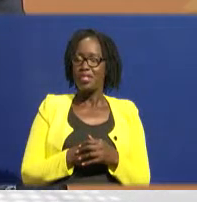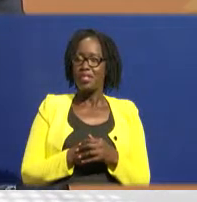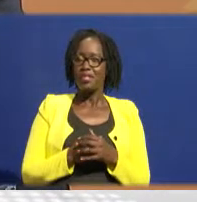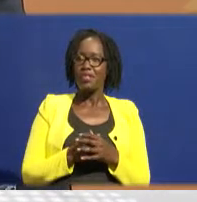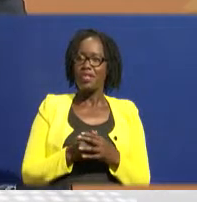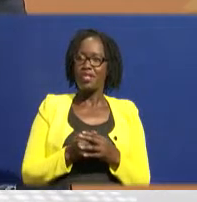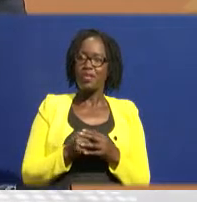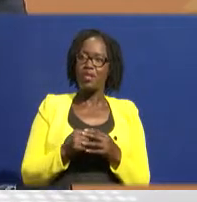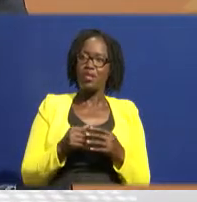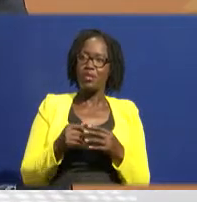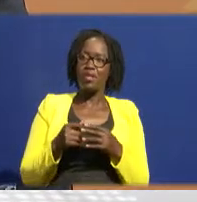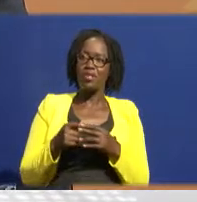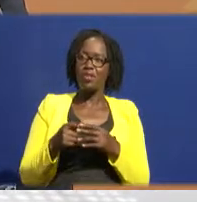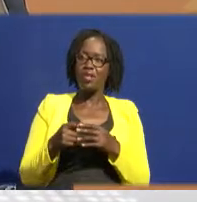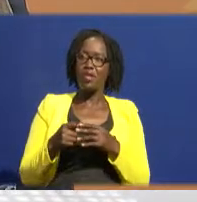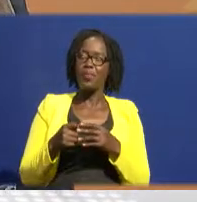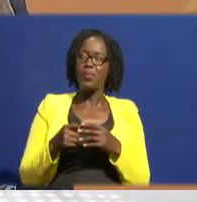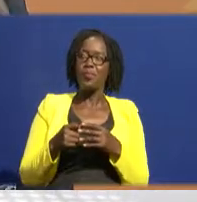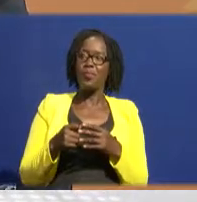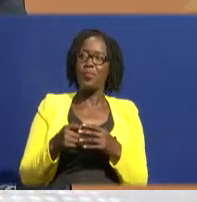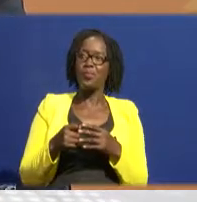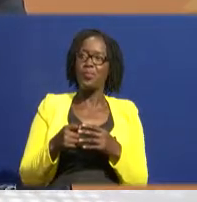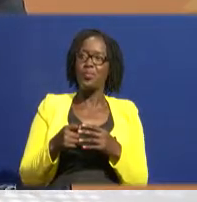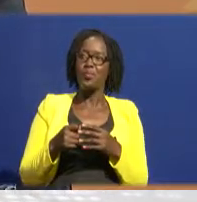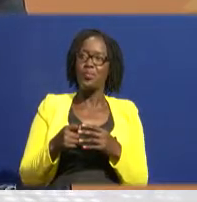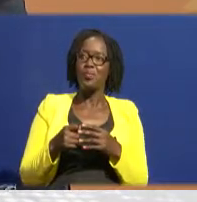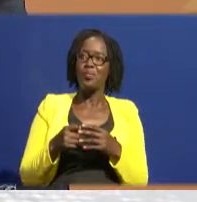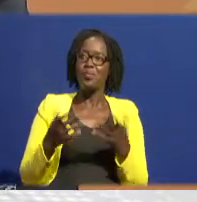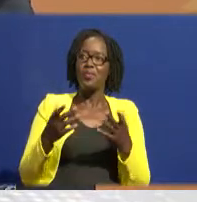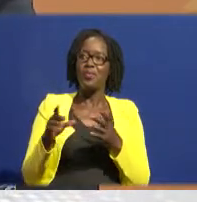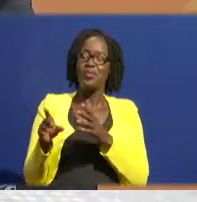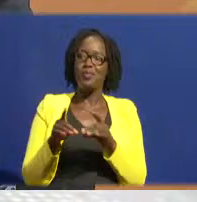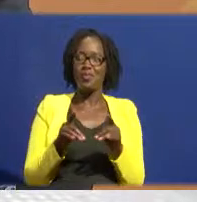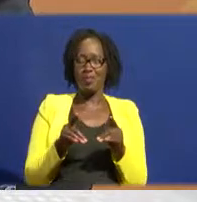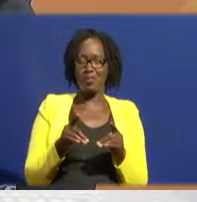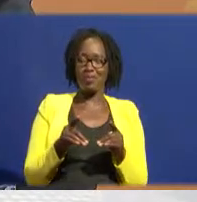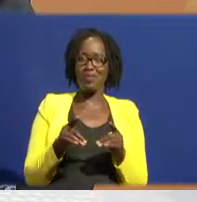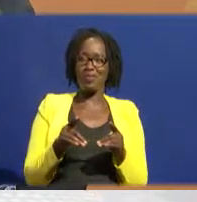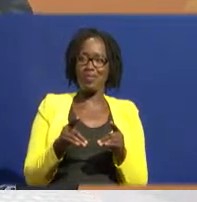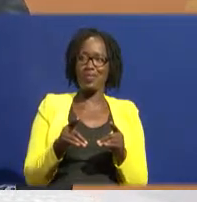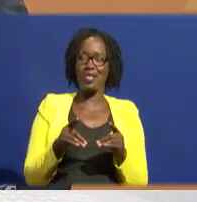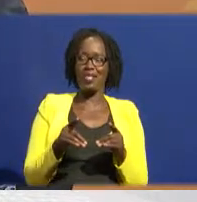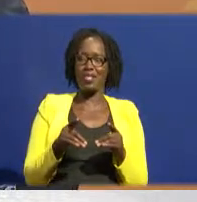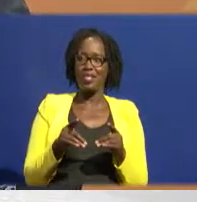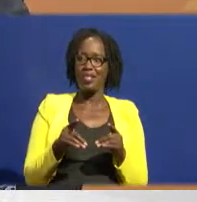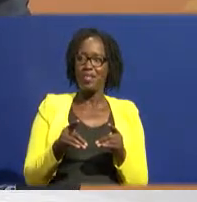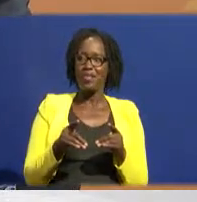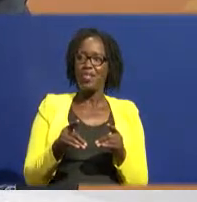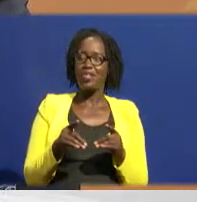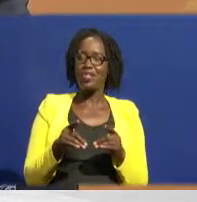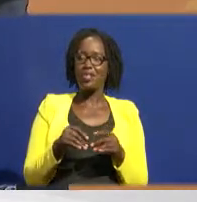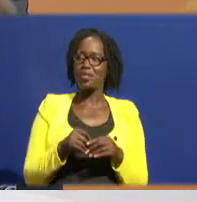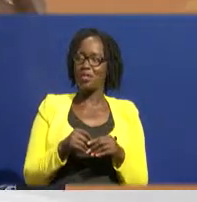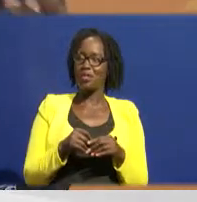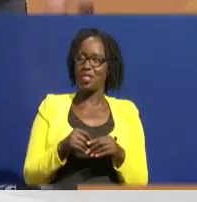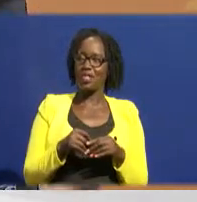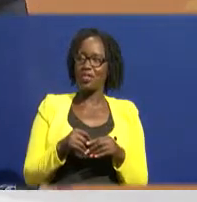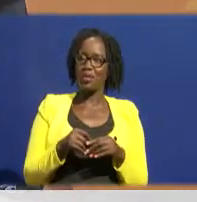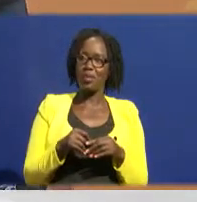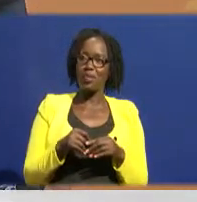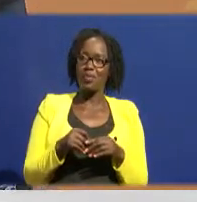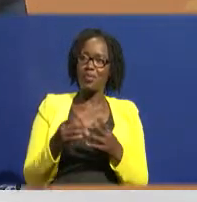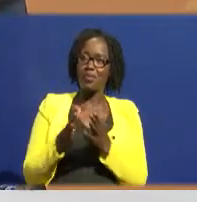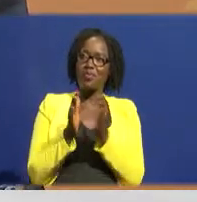Mount Kenya, like that. And as they do that, they are engaged. At least there is something that they are doing. We